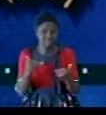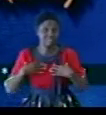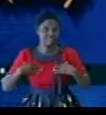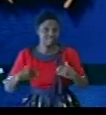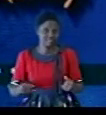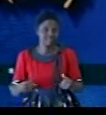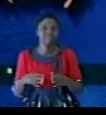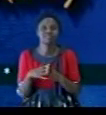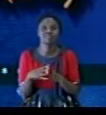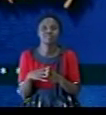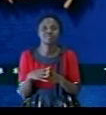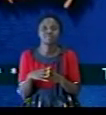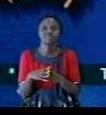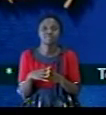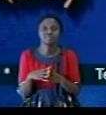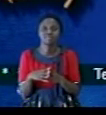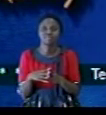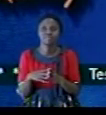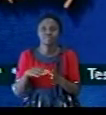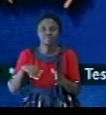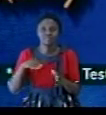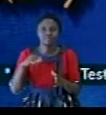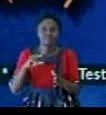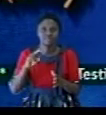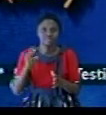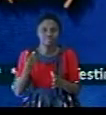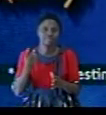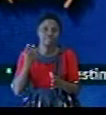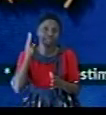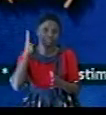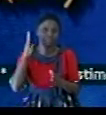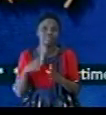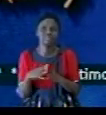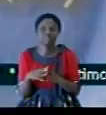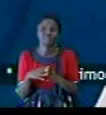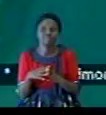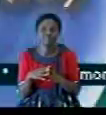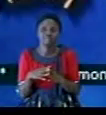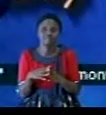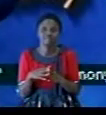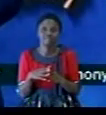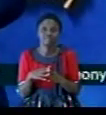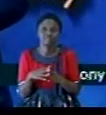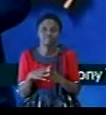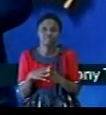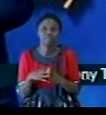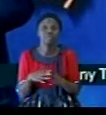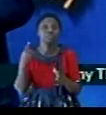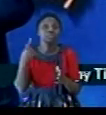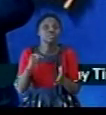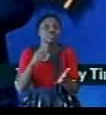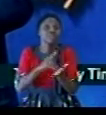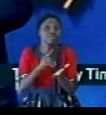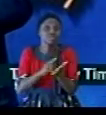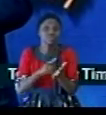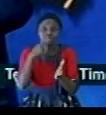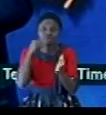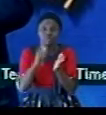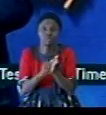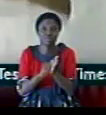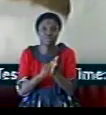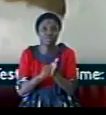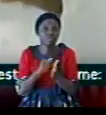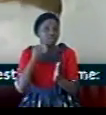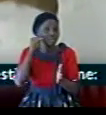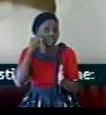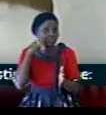Lord. I am Audu Awajima, a medical doctor, and I can confirm that the mercy of God touched